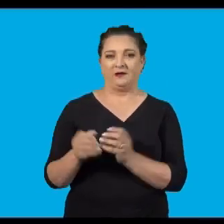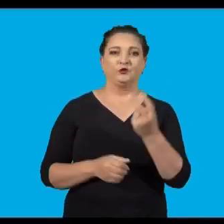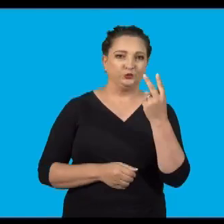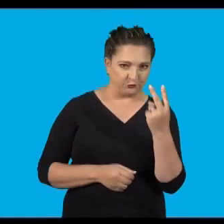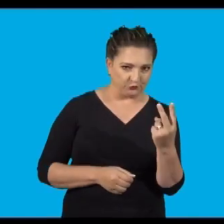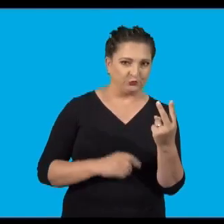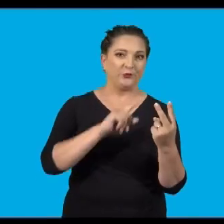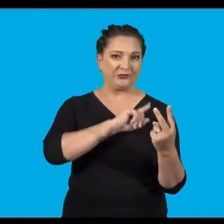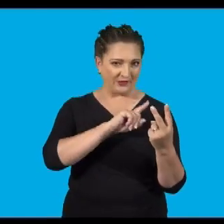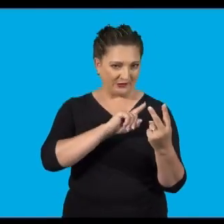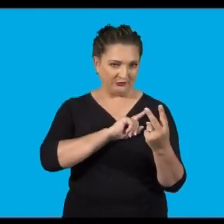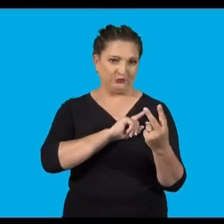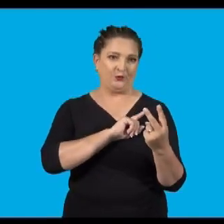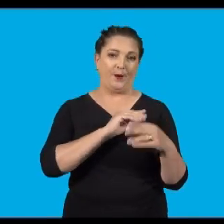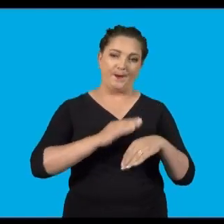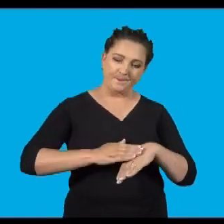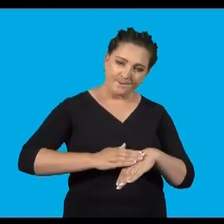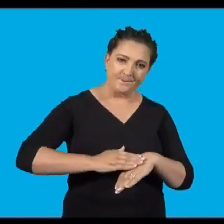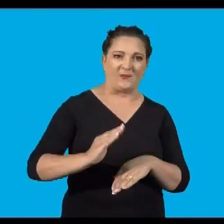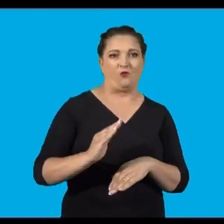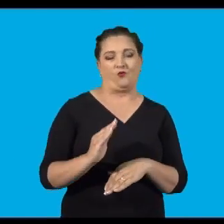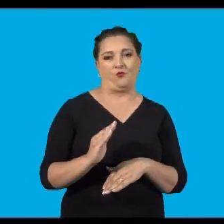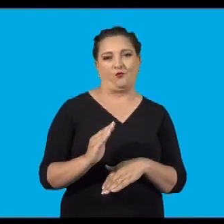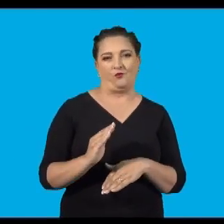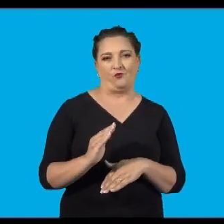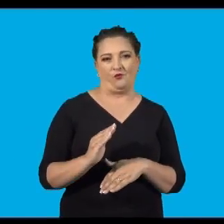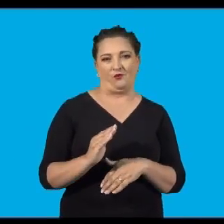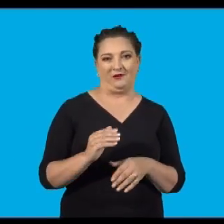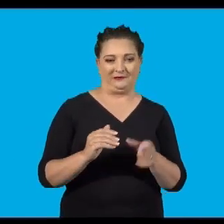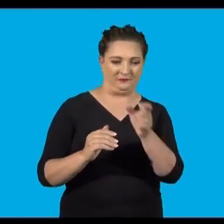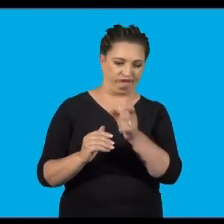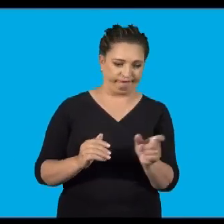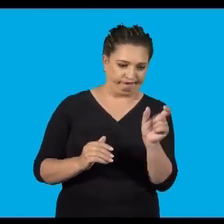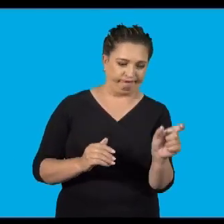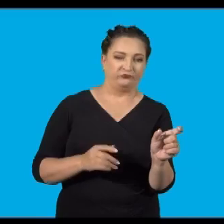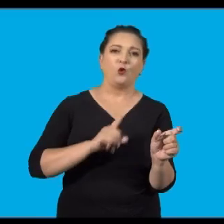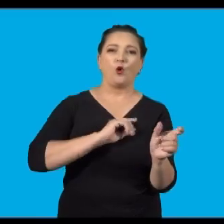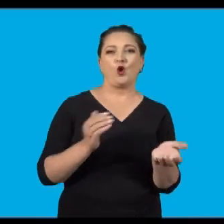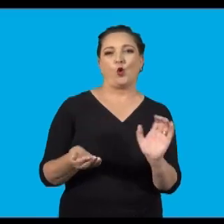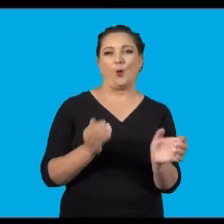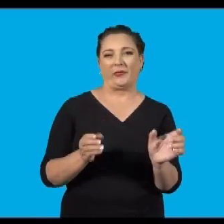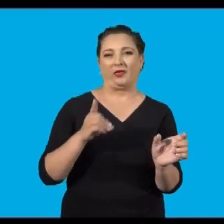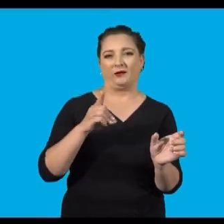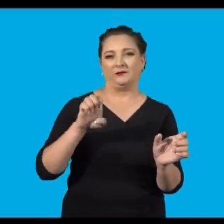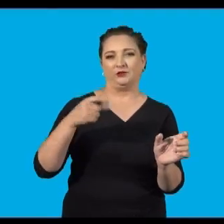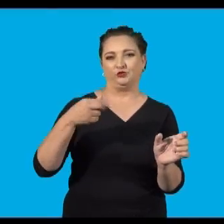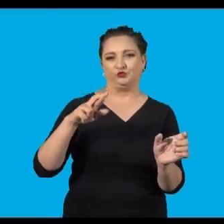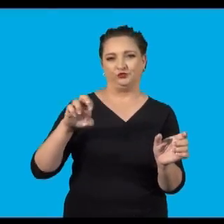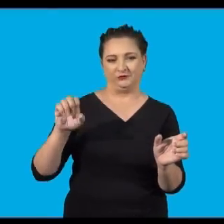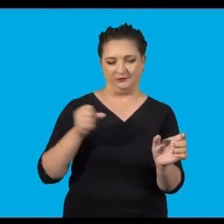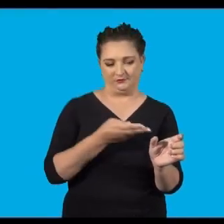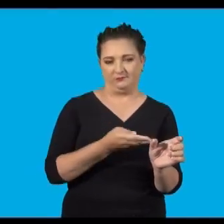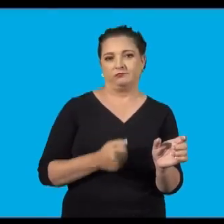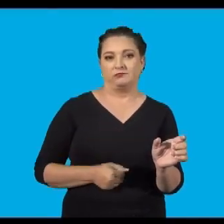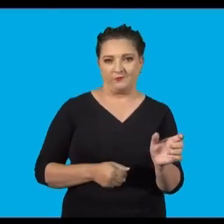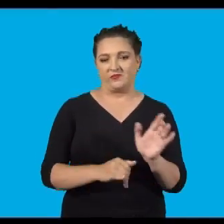not three, and therefore we have more, the comparative for the degrees, all